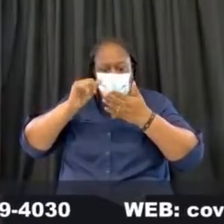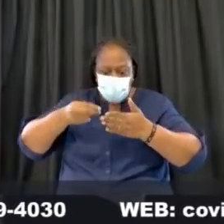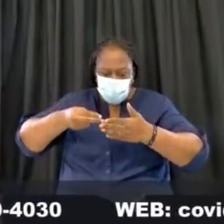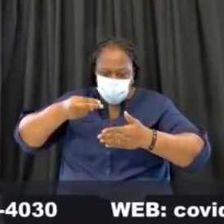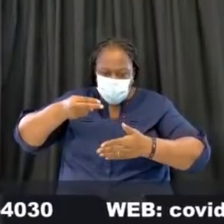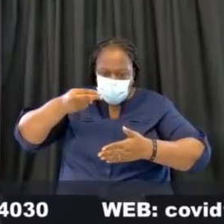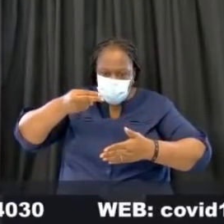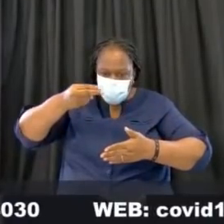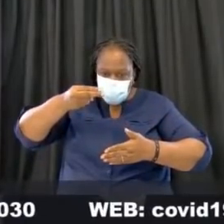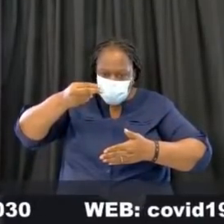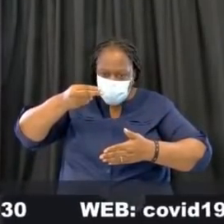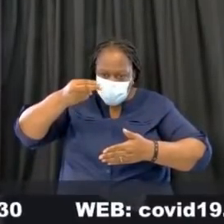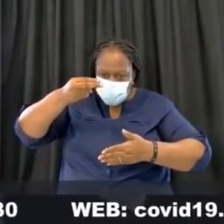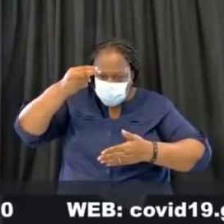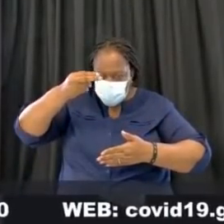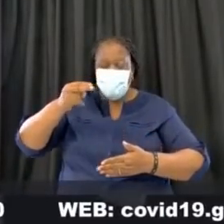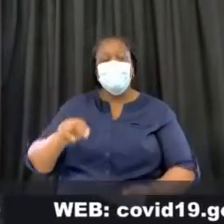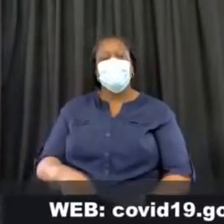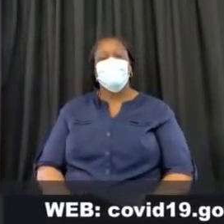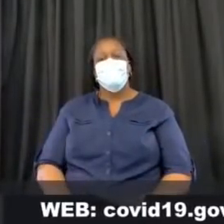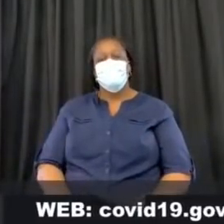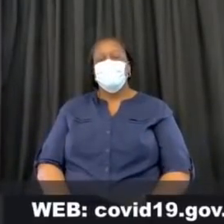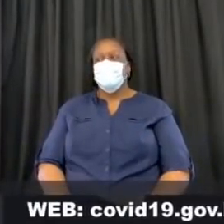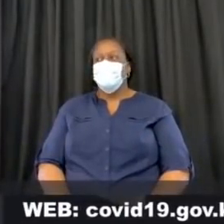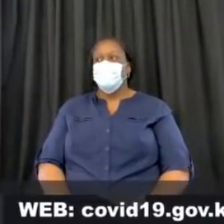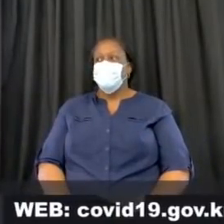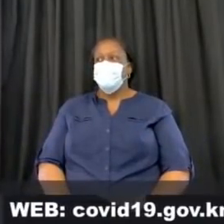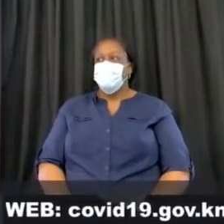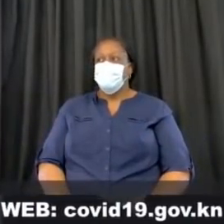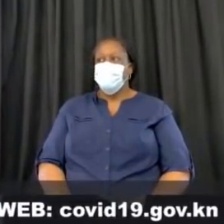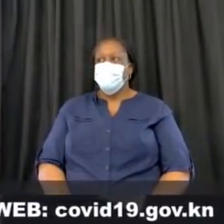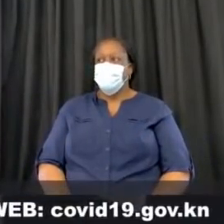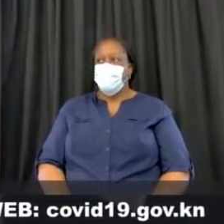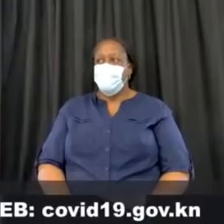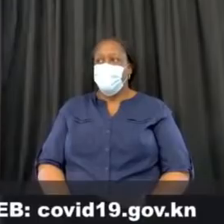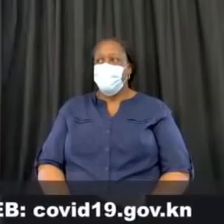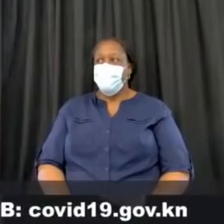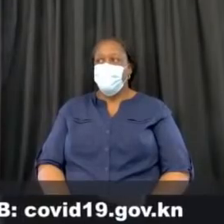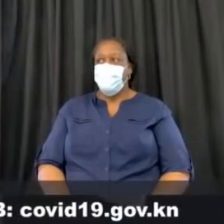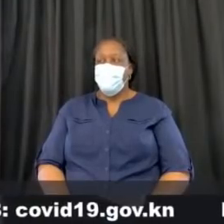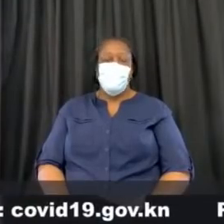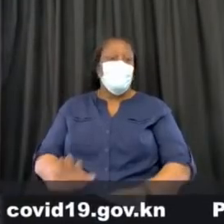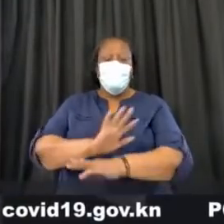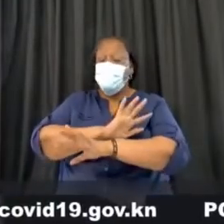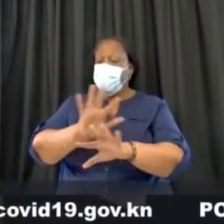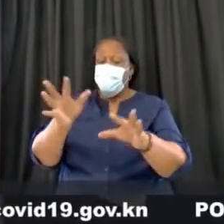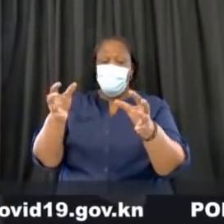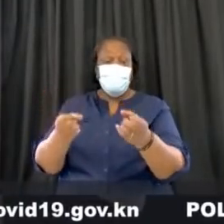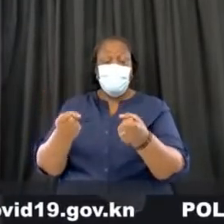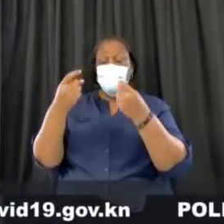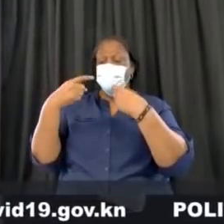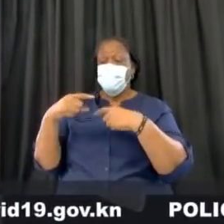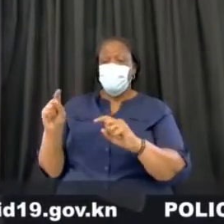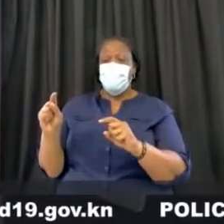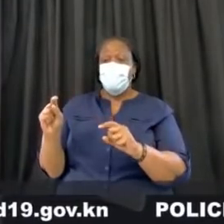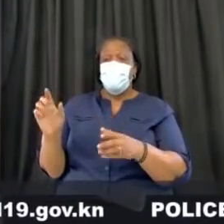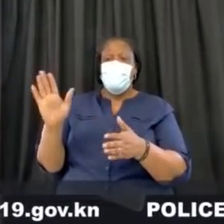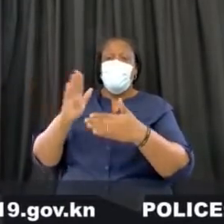are going to prevent us having to go to a place where we have to build a COVID-19